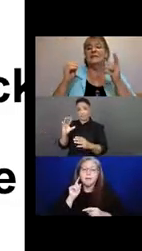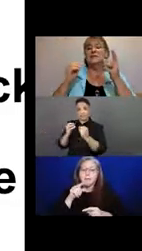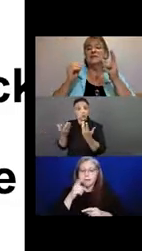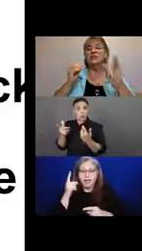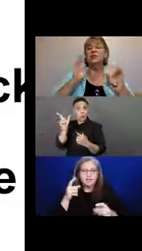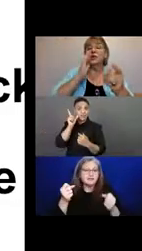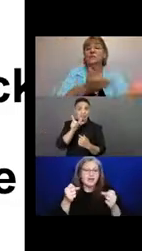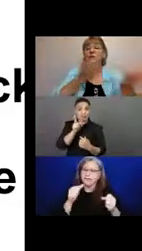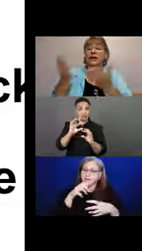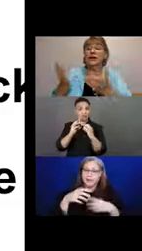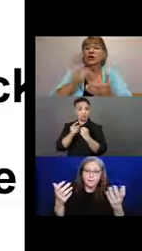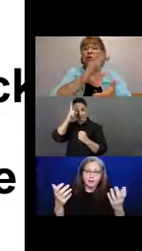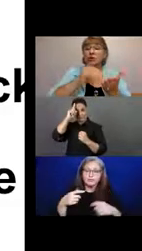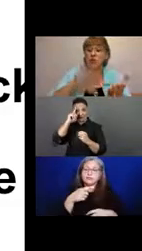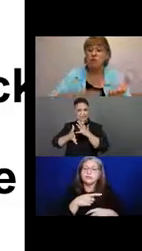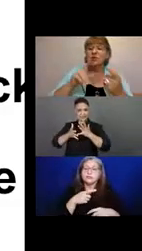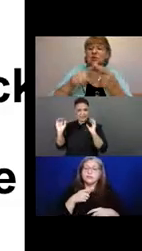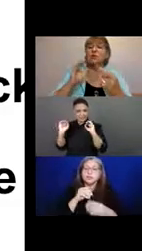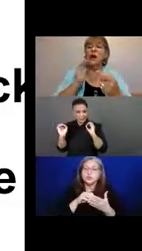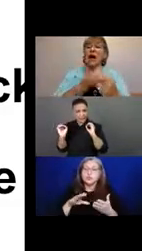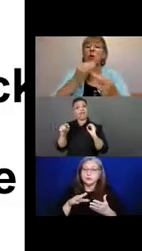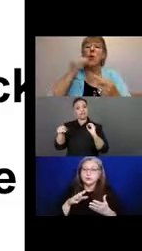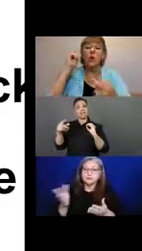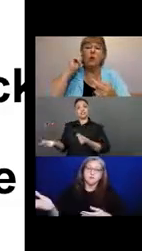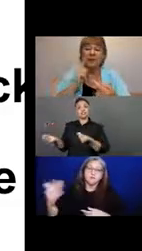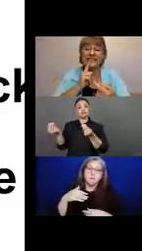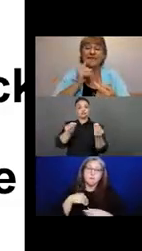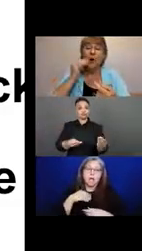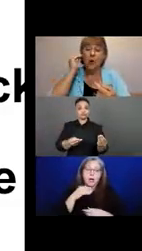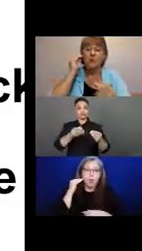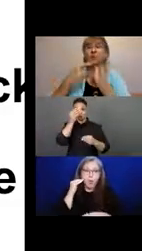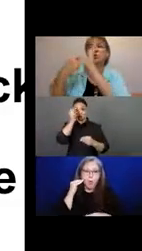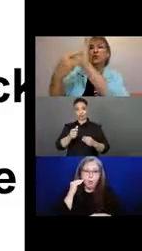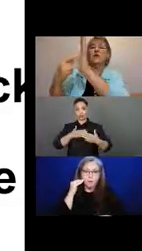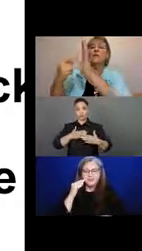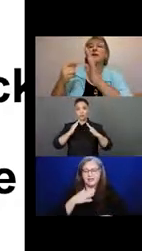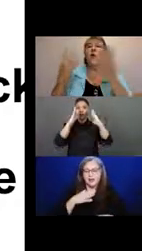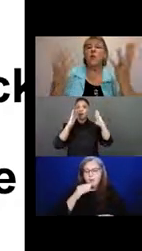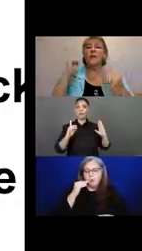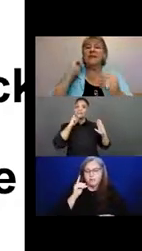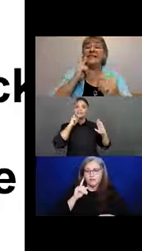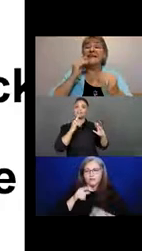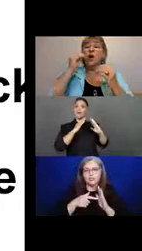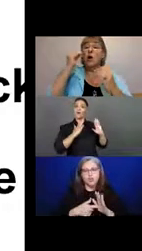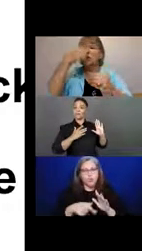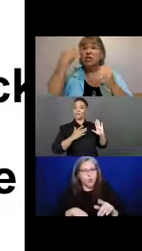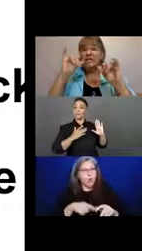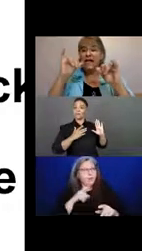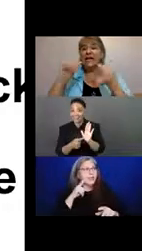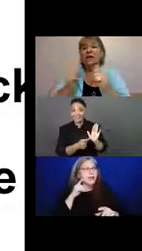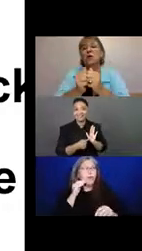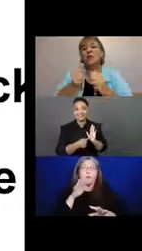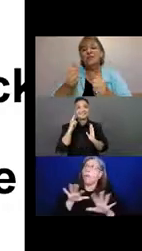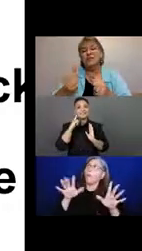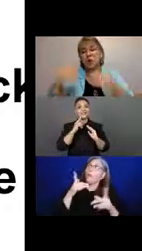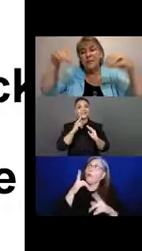And she would bring her students to our home, deaf home, to show them what a deaf home looks